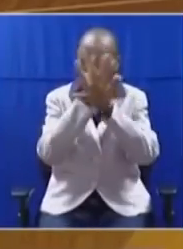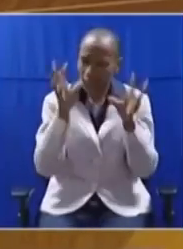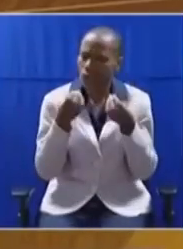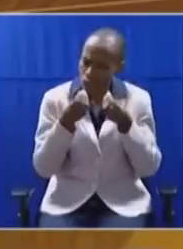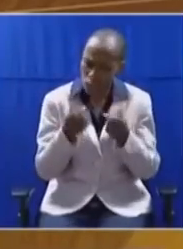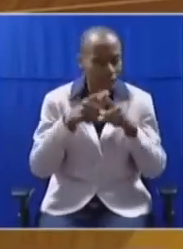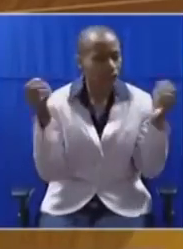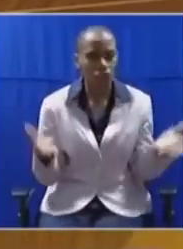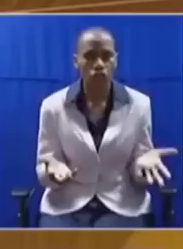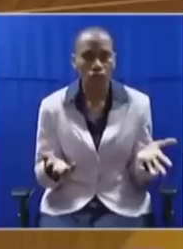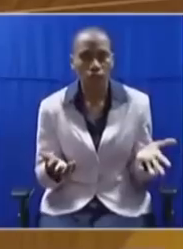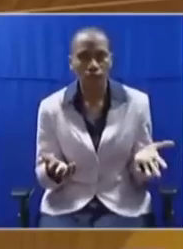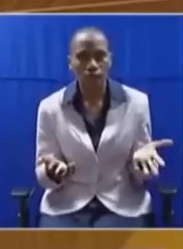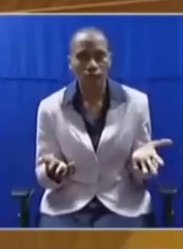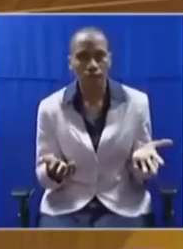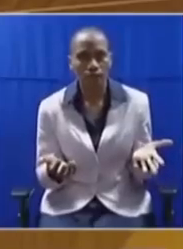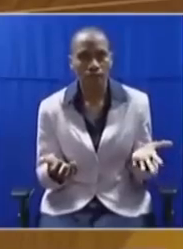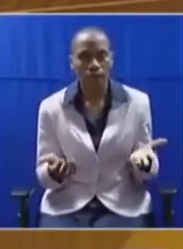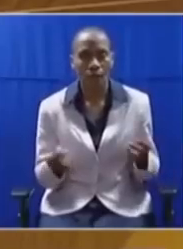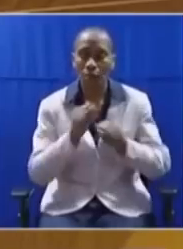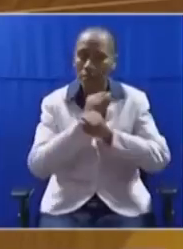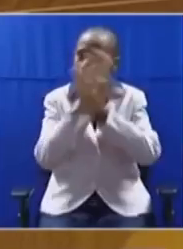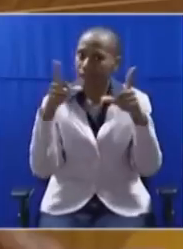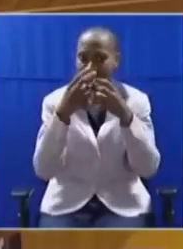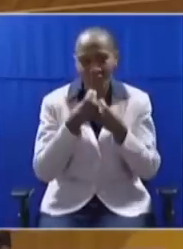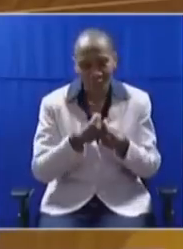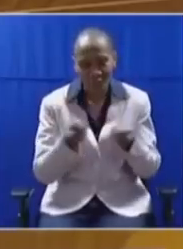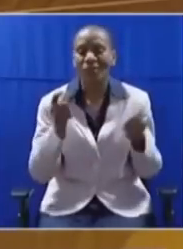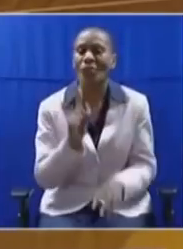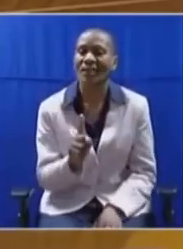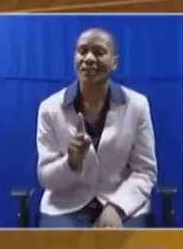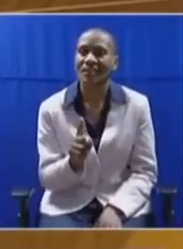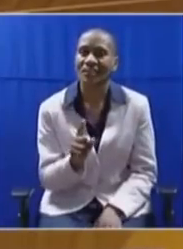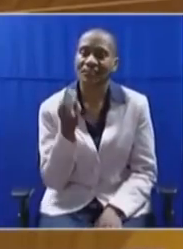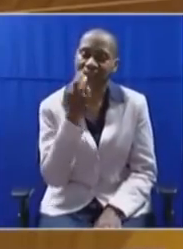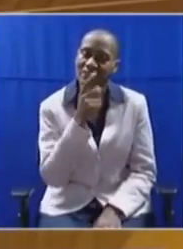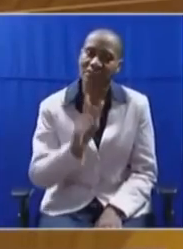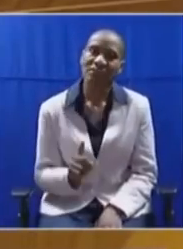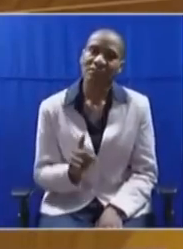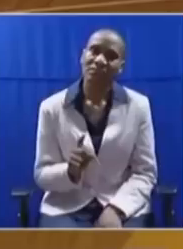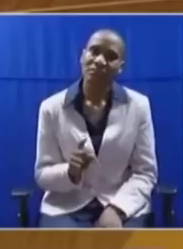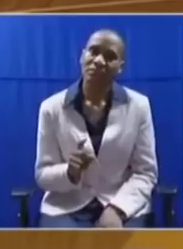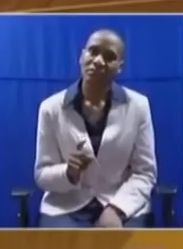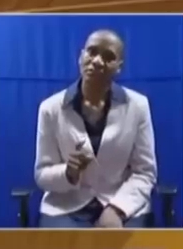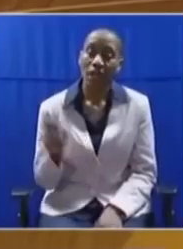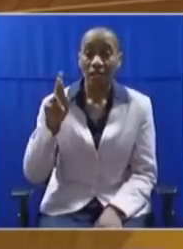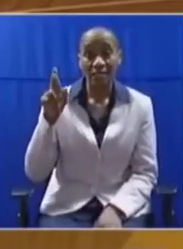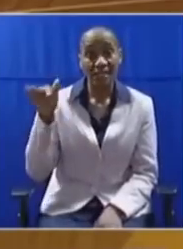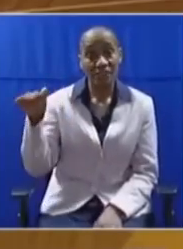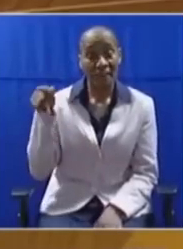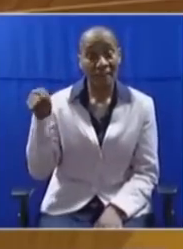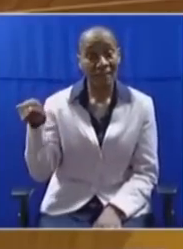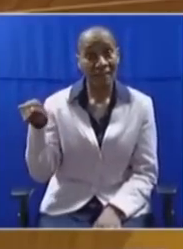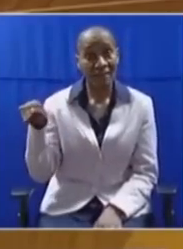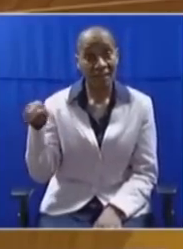resolution. A clear resolution that says the Reserve Bank